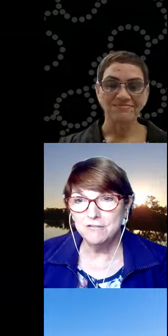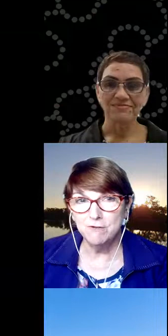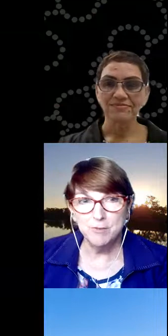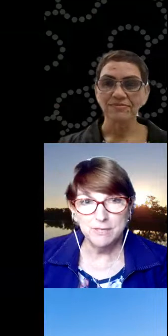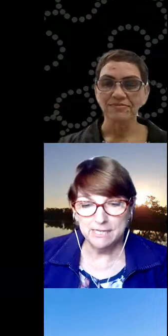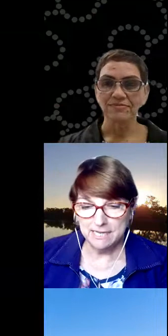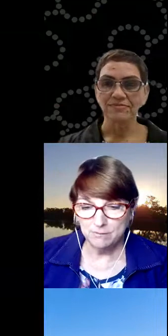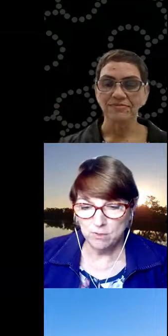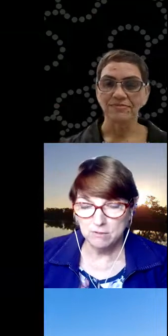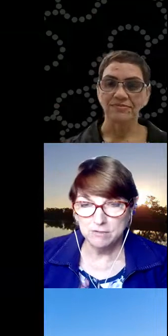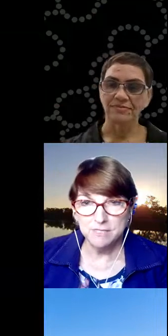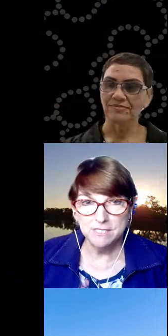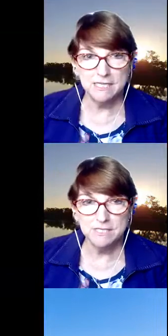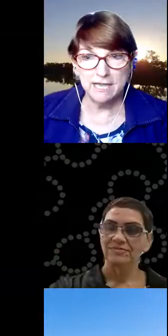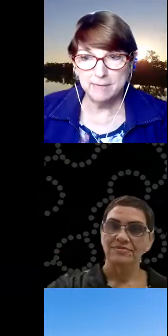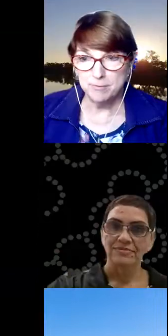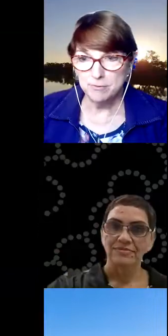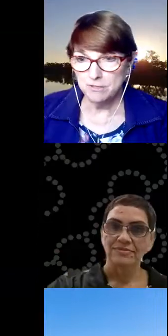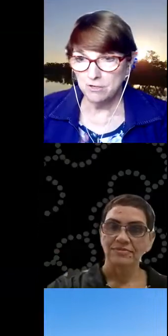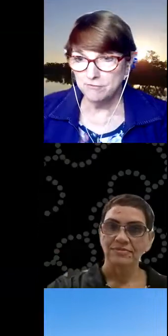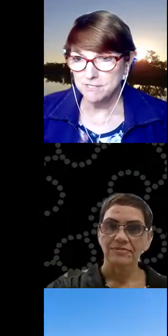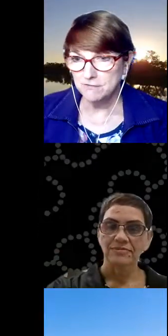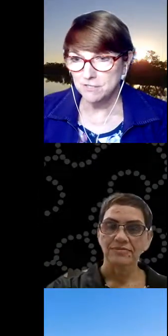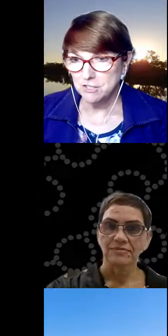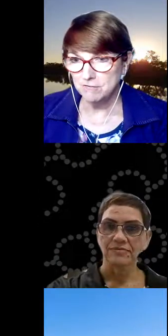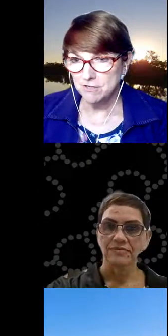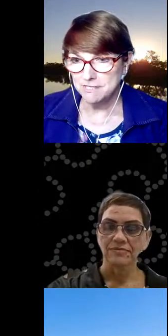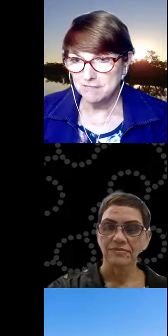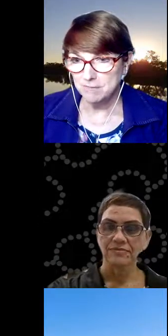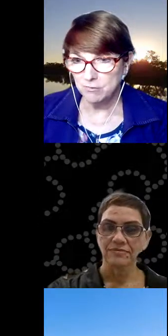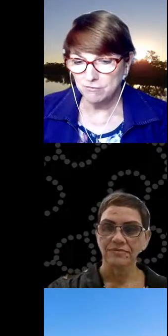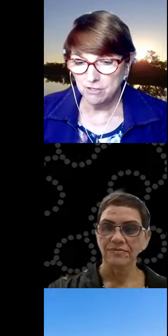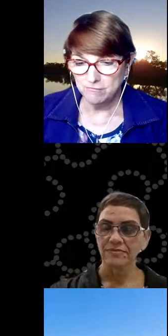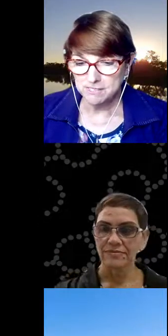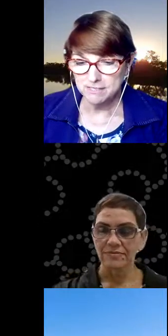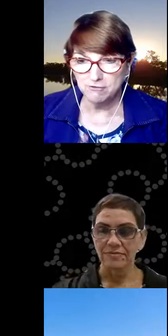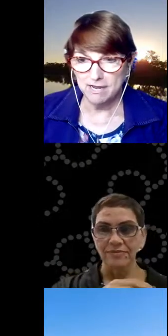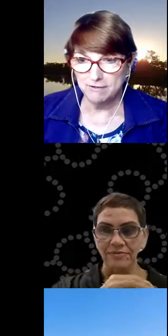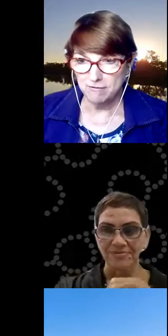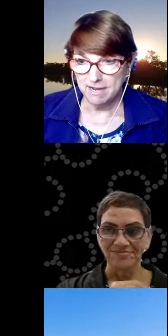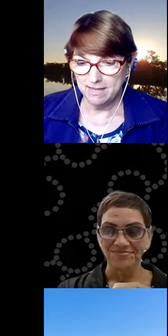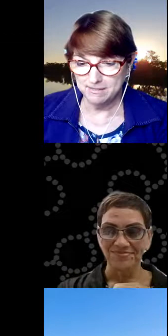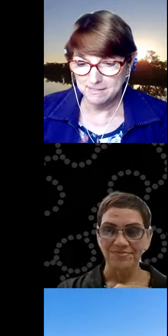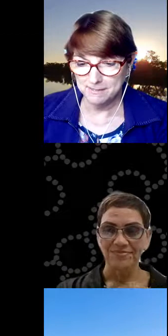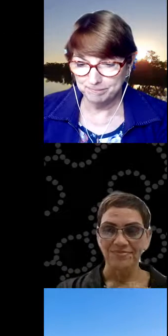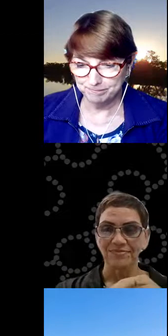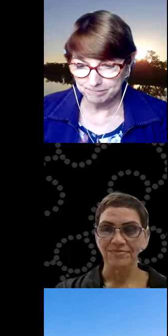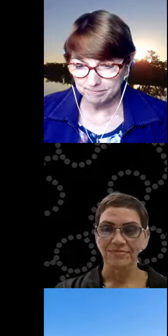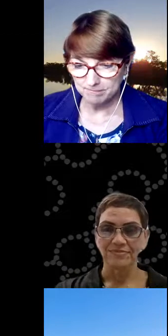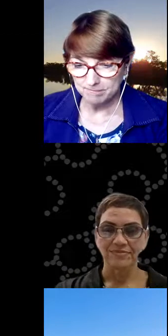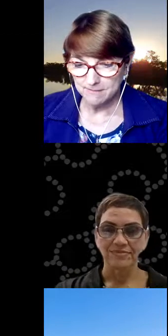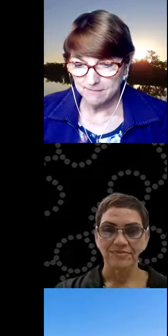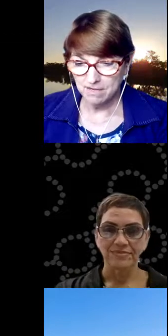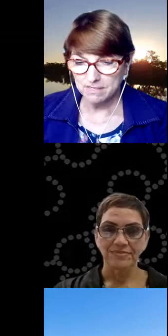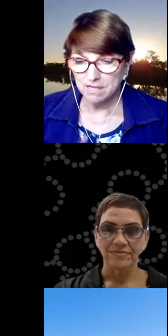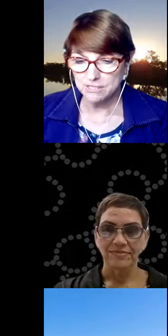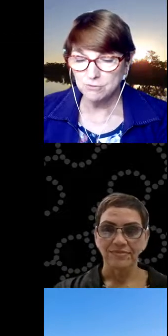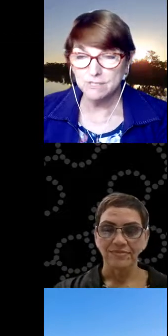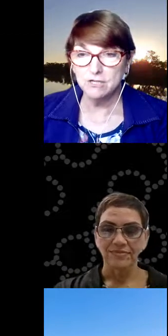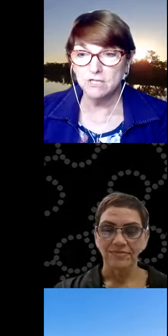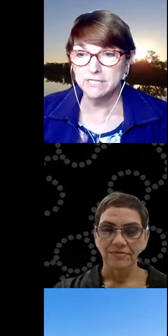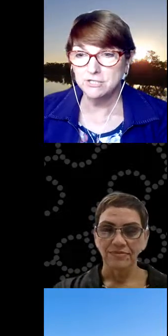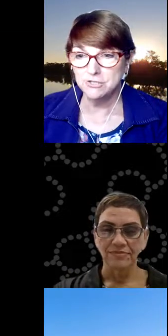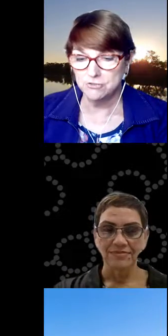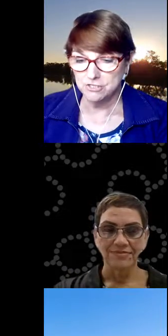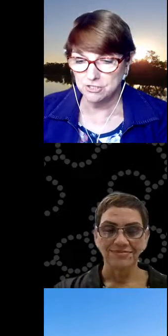Good afternoon, everybody, and welcome to the April Office of the Chief Nursing and Midwifery Officer Grand Rounds. I'd like